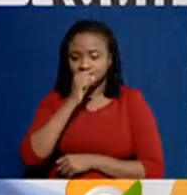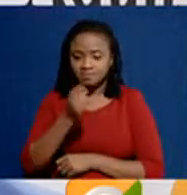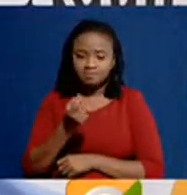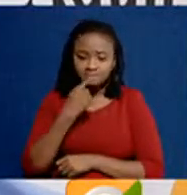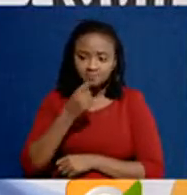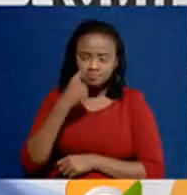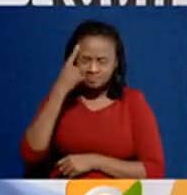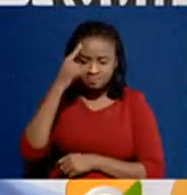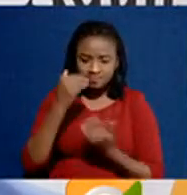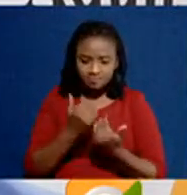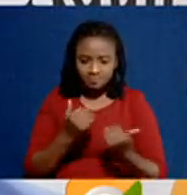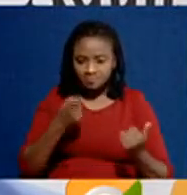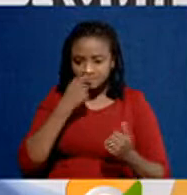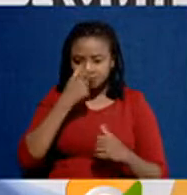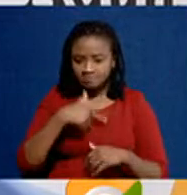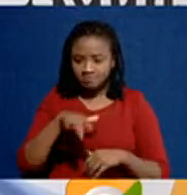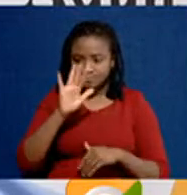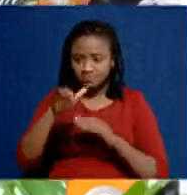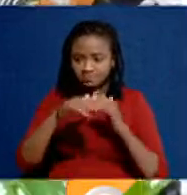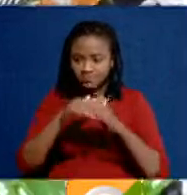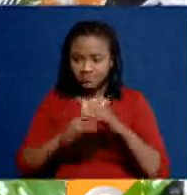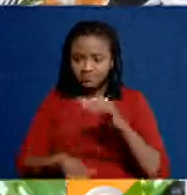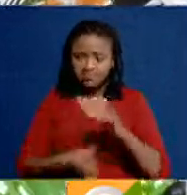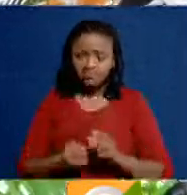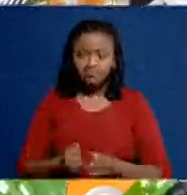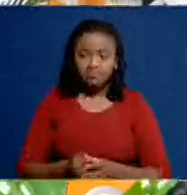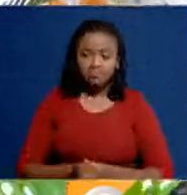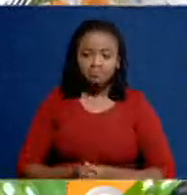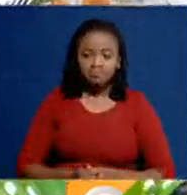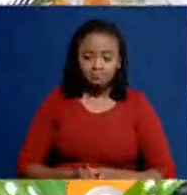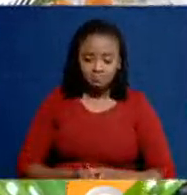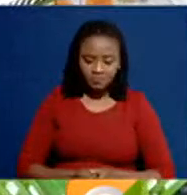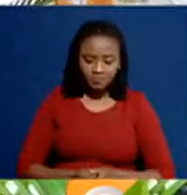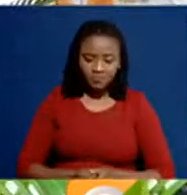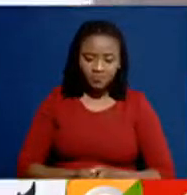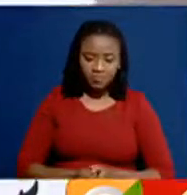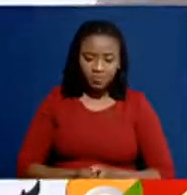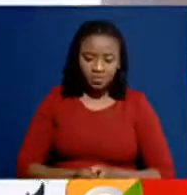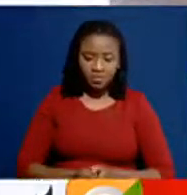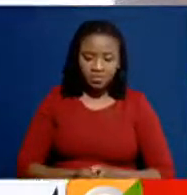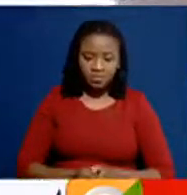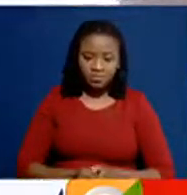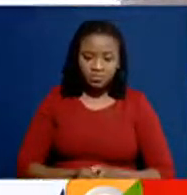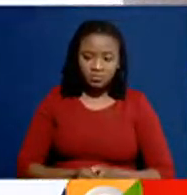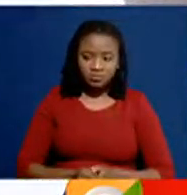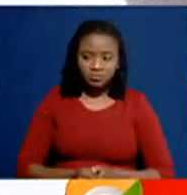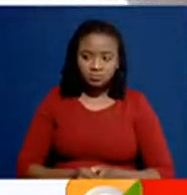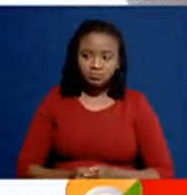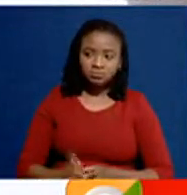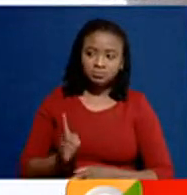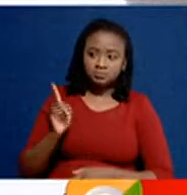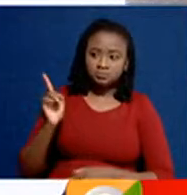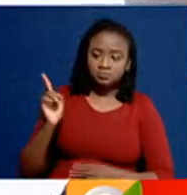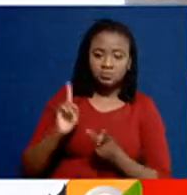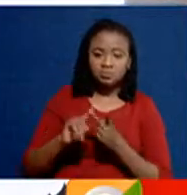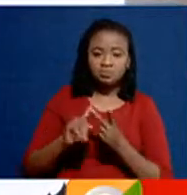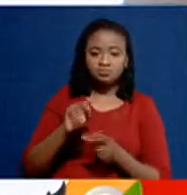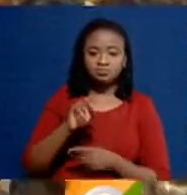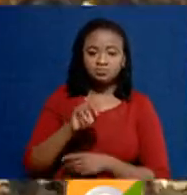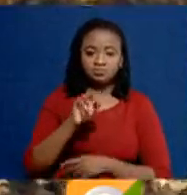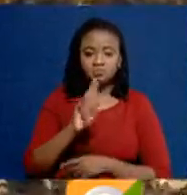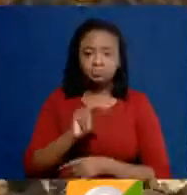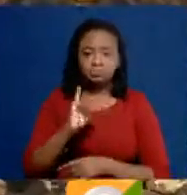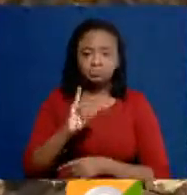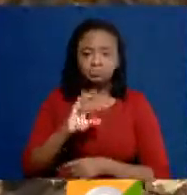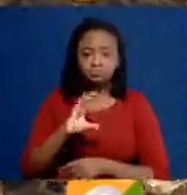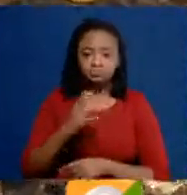children, especially under 5 years of age. At the newly opened multi-purpose expo hall, Nicholas Ndeke is exploring